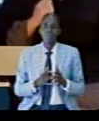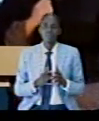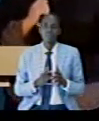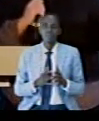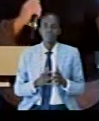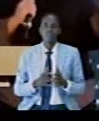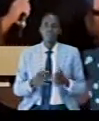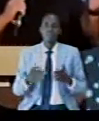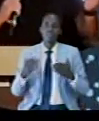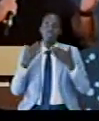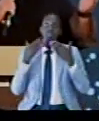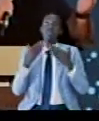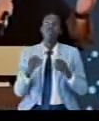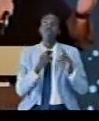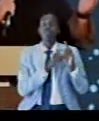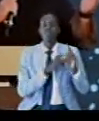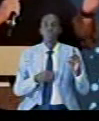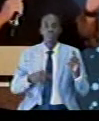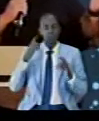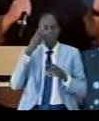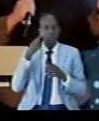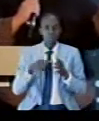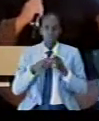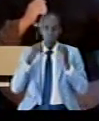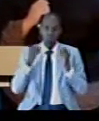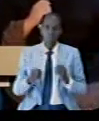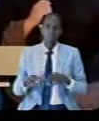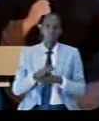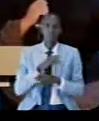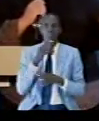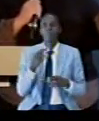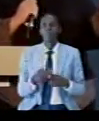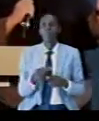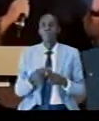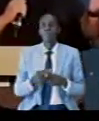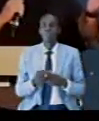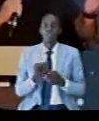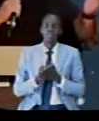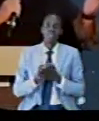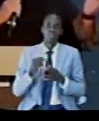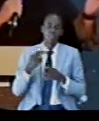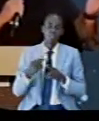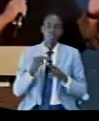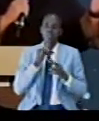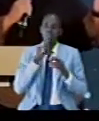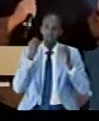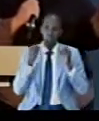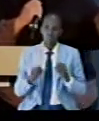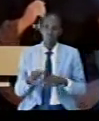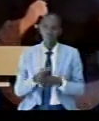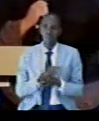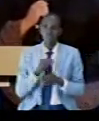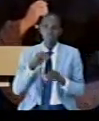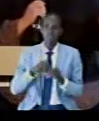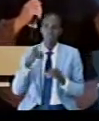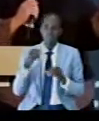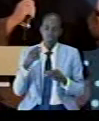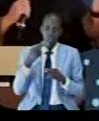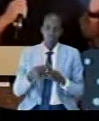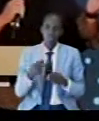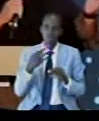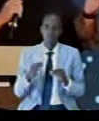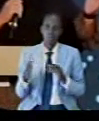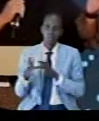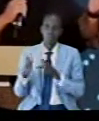Thank you, Lord, for a powerful name. How many of you know that there is power in the name of